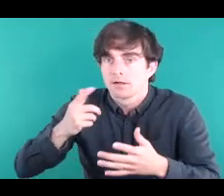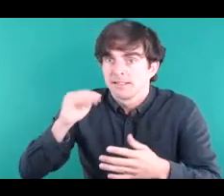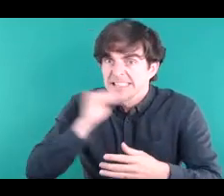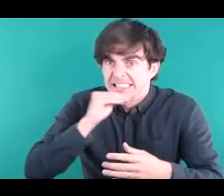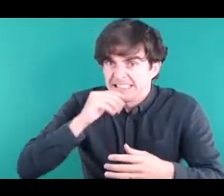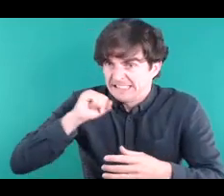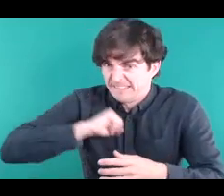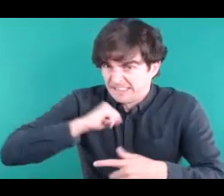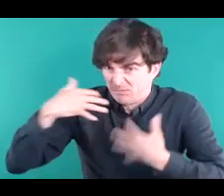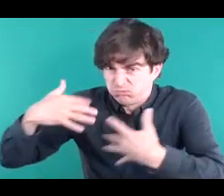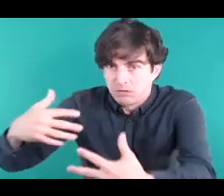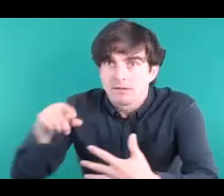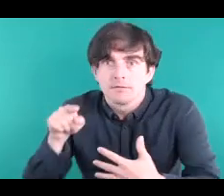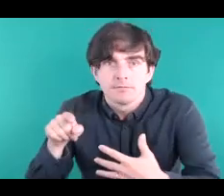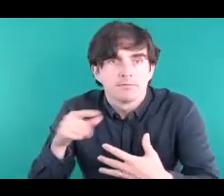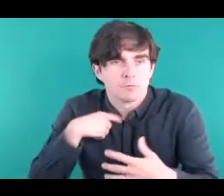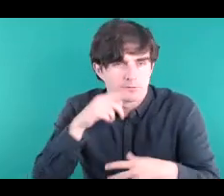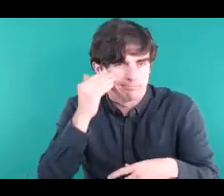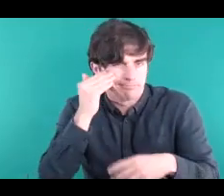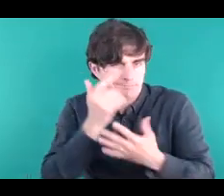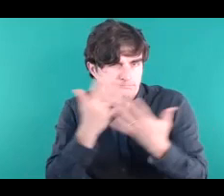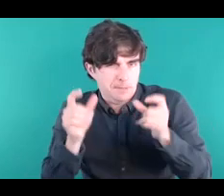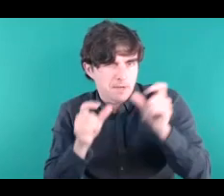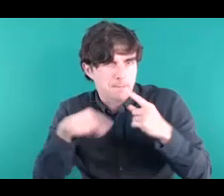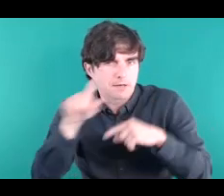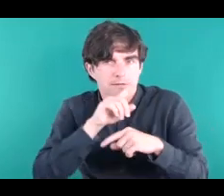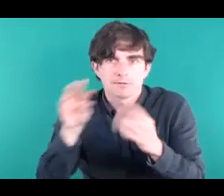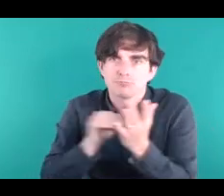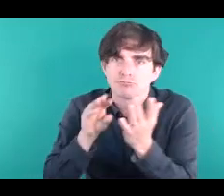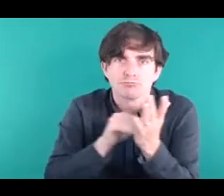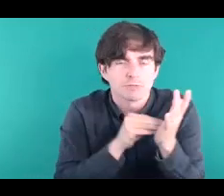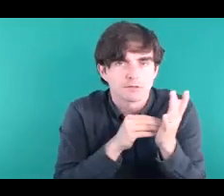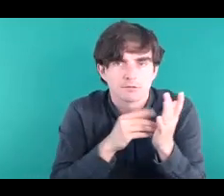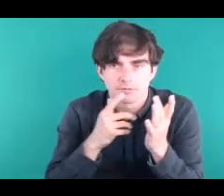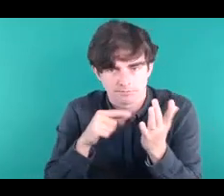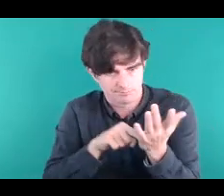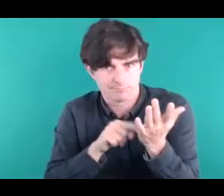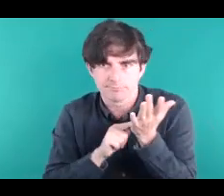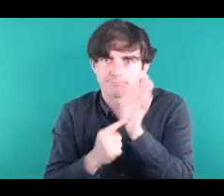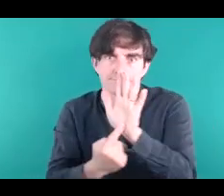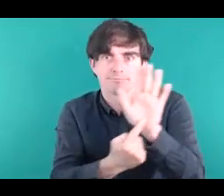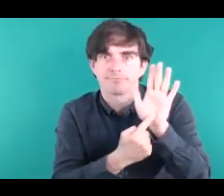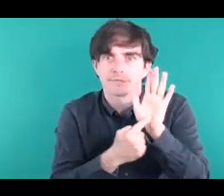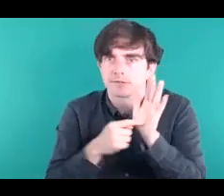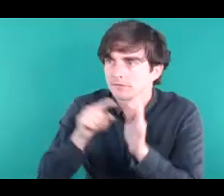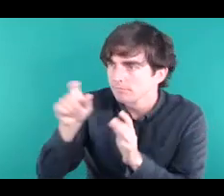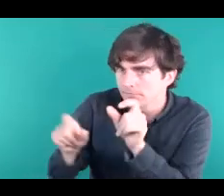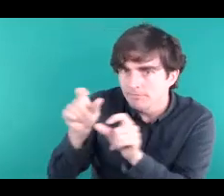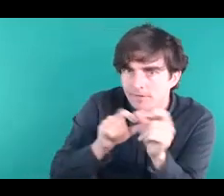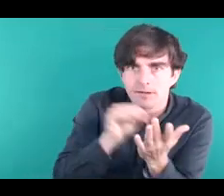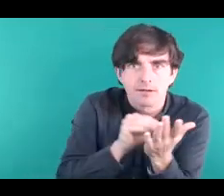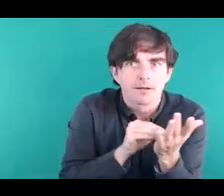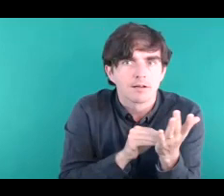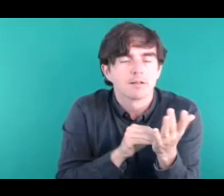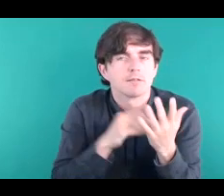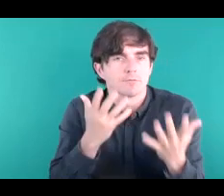for social protection. And we know that these registries can be static, that once the data is collected, it can